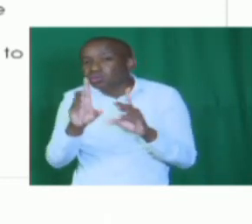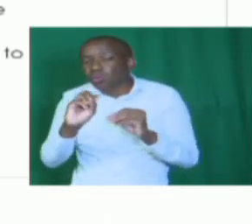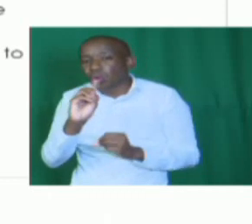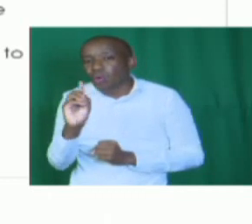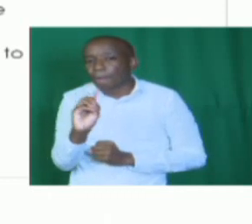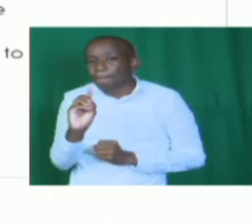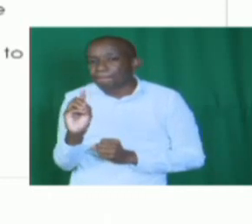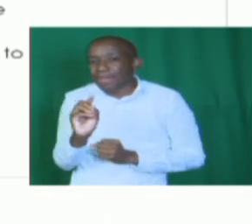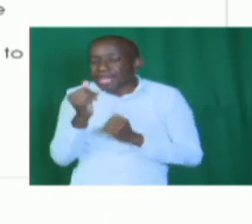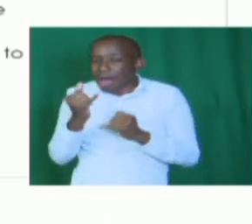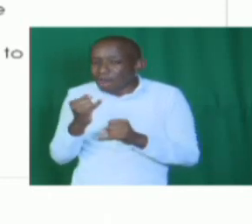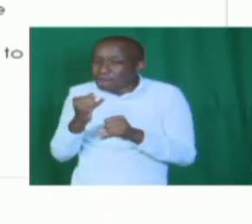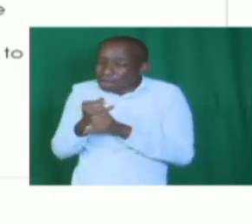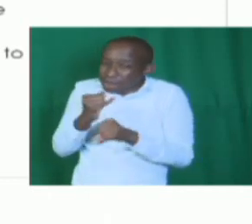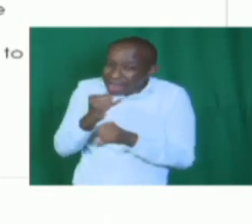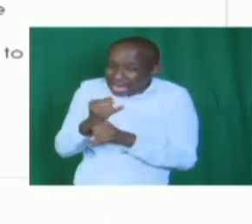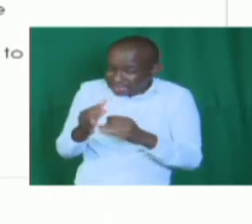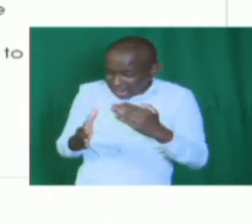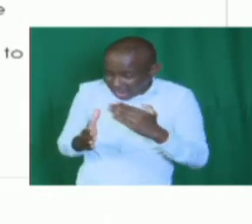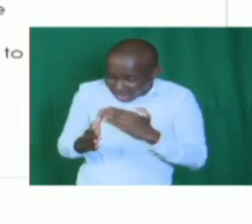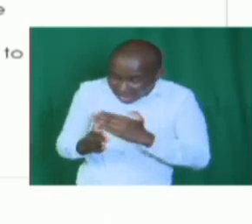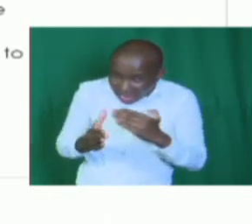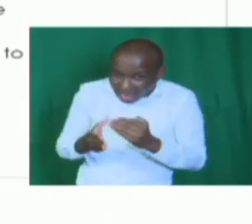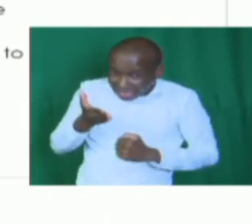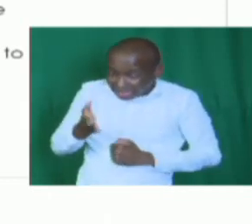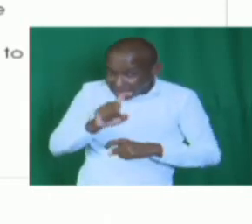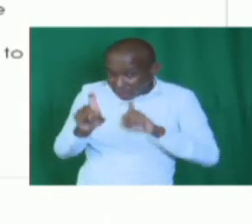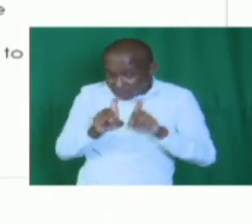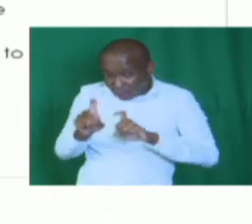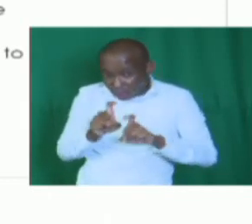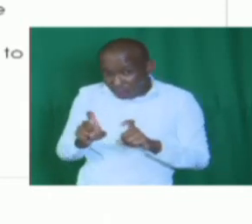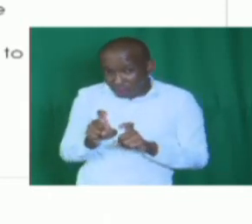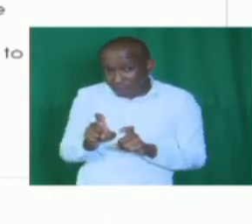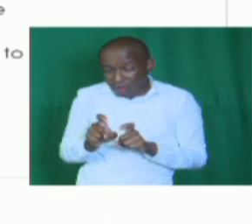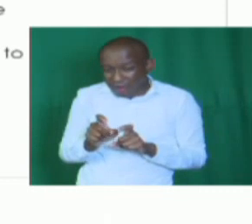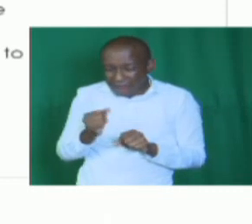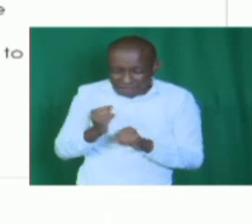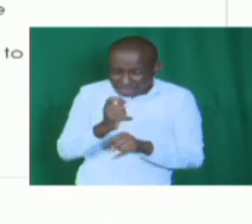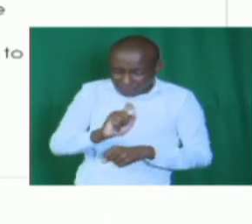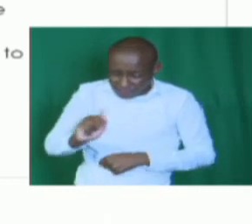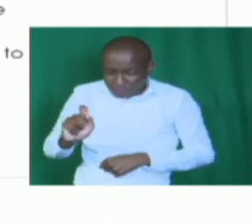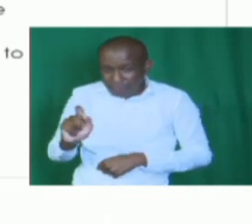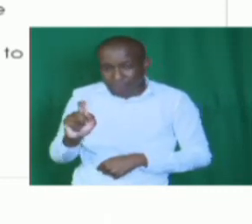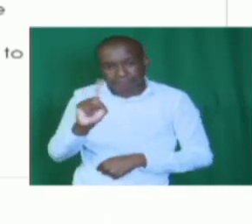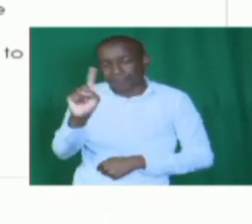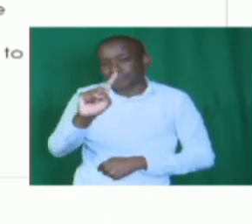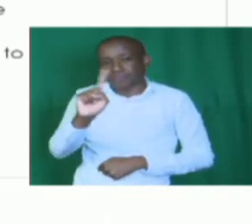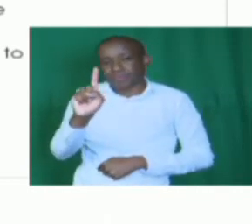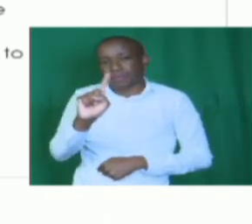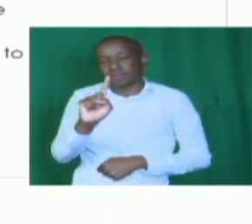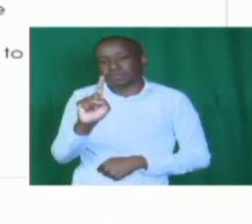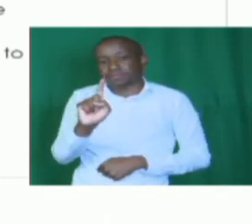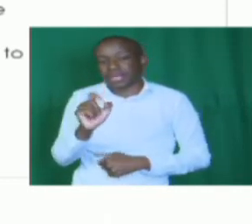do not rush to responding to the question there and there. Okay, what you